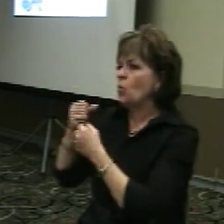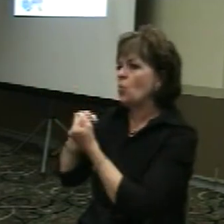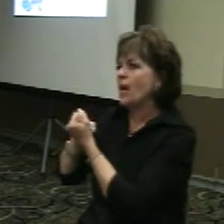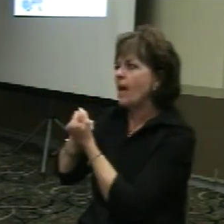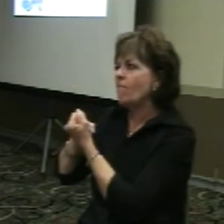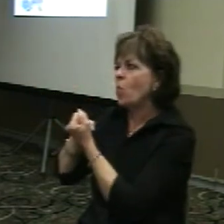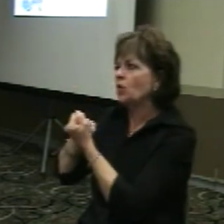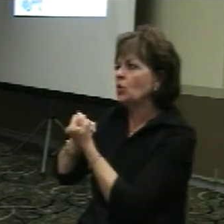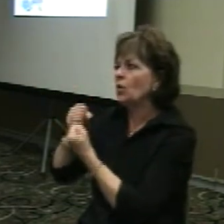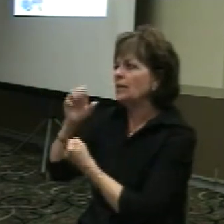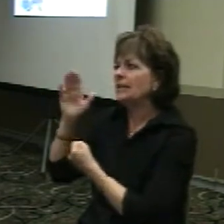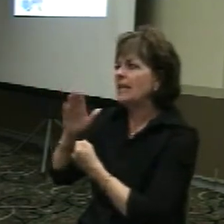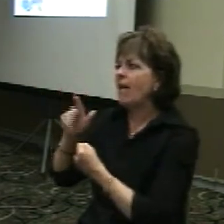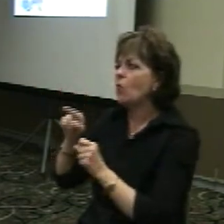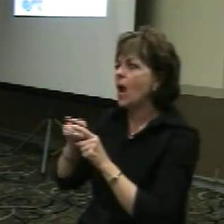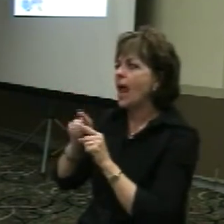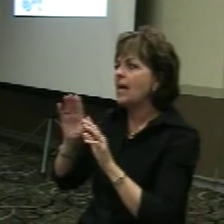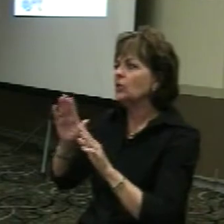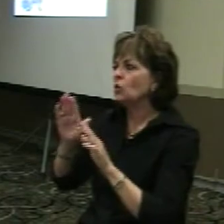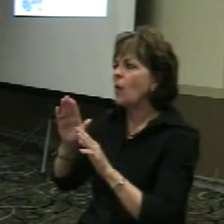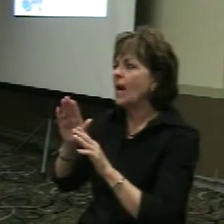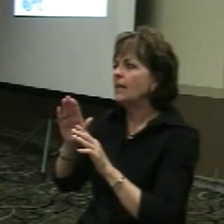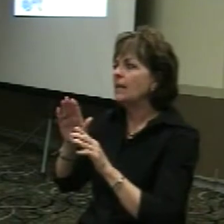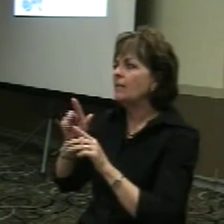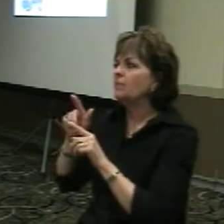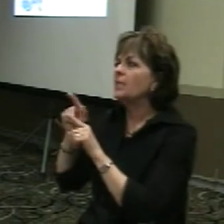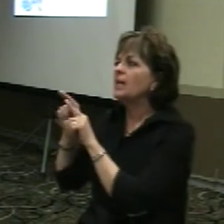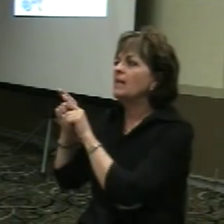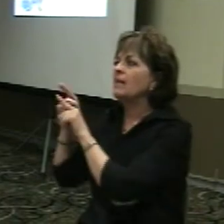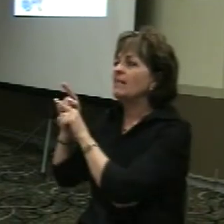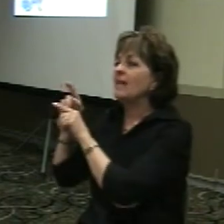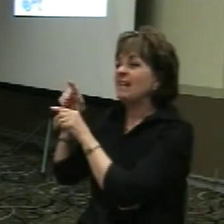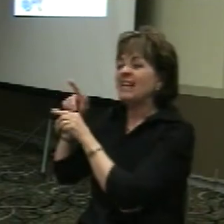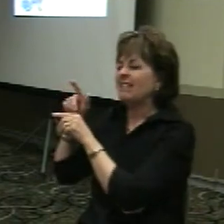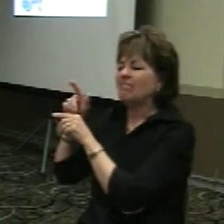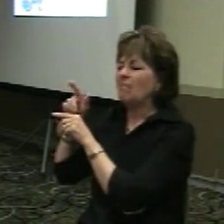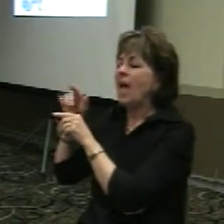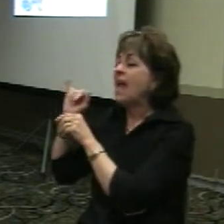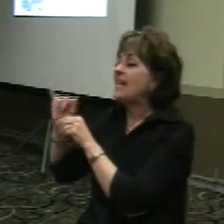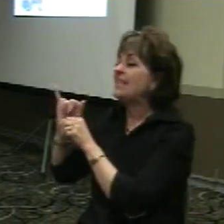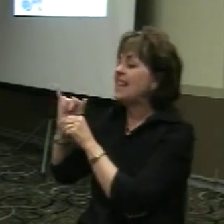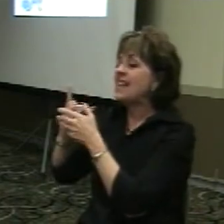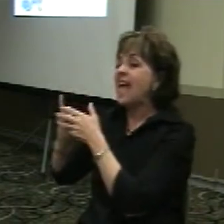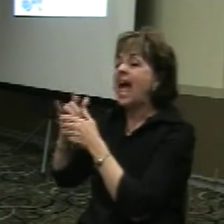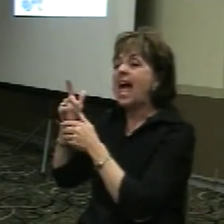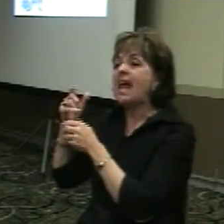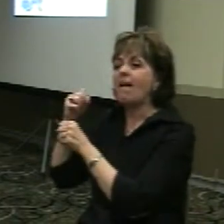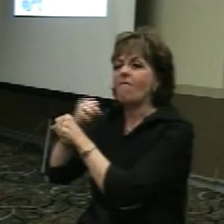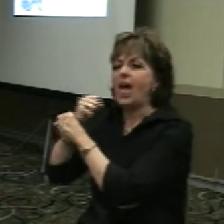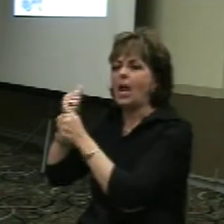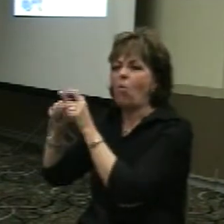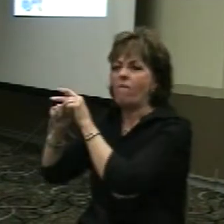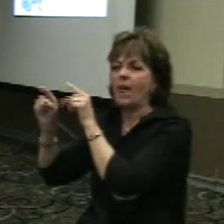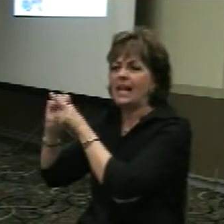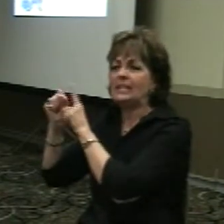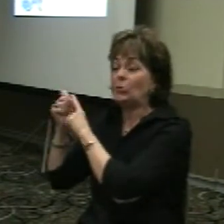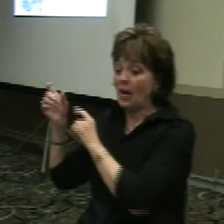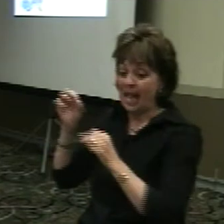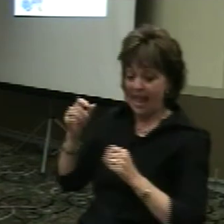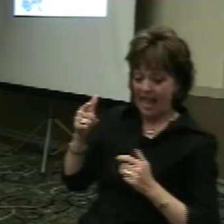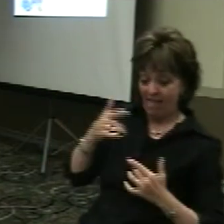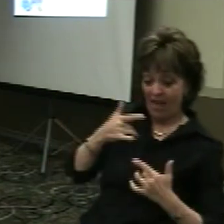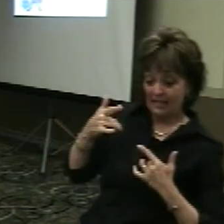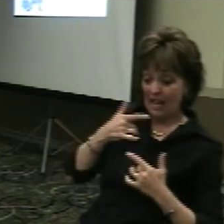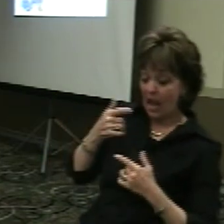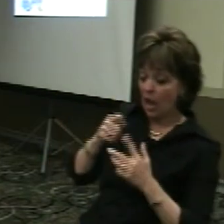reinforcer, it is never as great as the fight or flight situation that he's in. Okay. In fact, with kids with anxiety, if I start increasing the